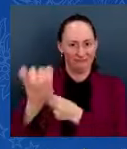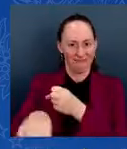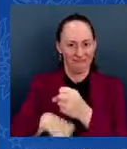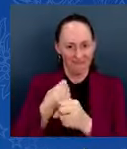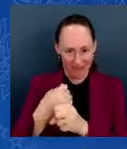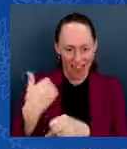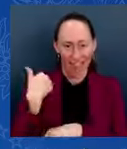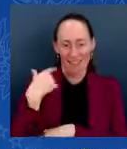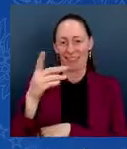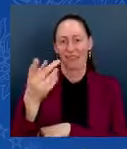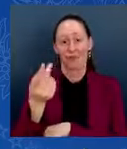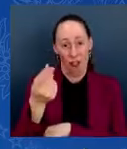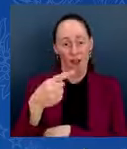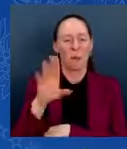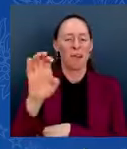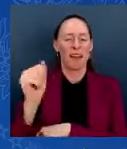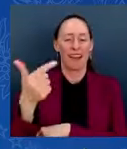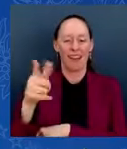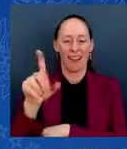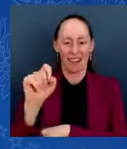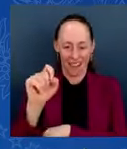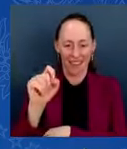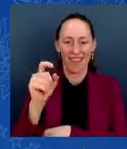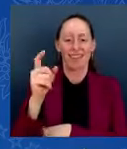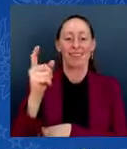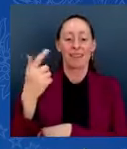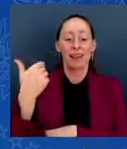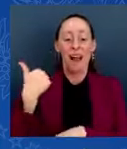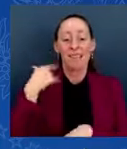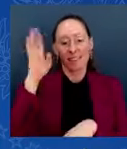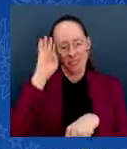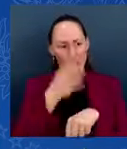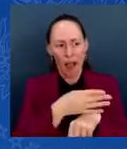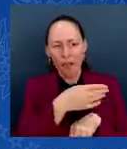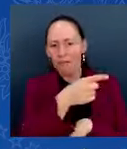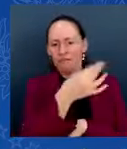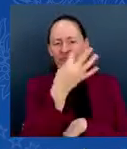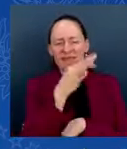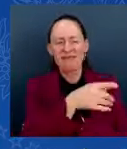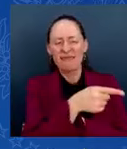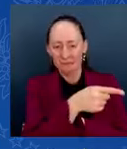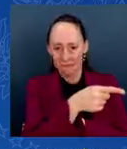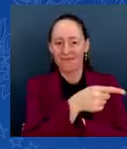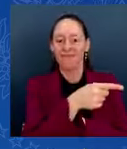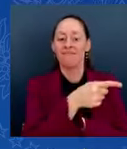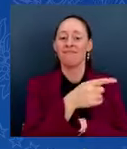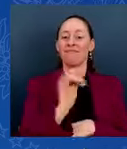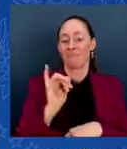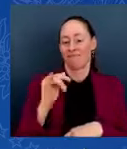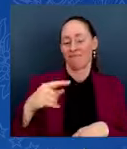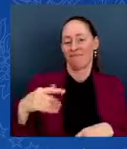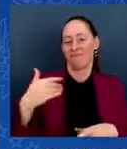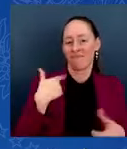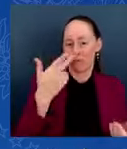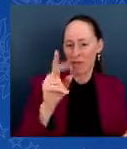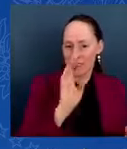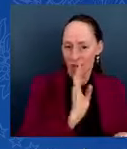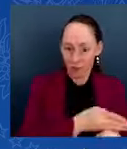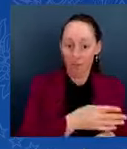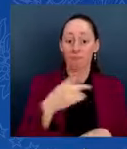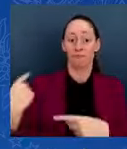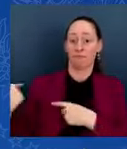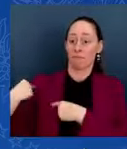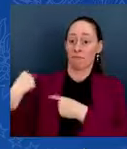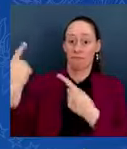live nearby. Also, for over 4 decades, I've battled psoriatic arthritis and